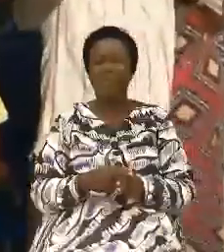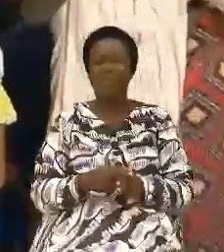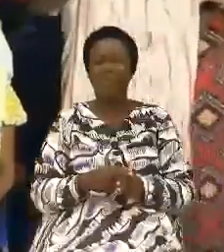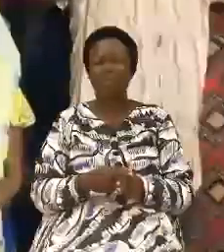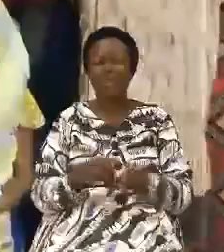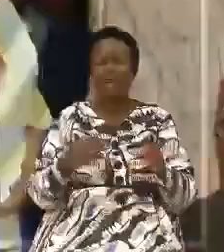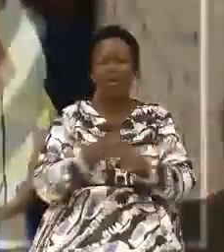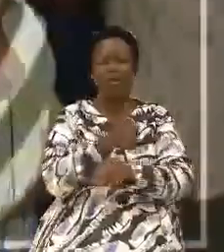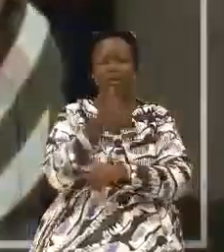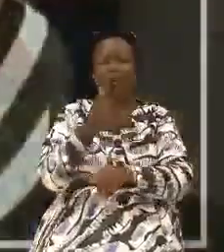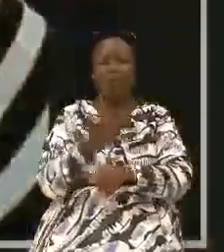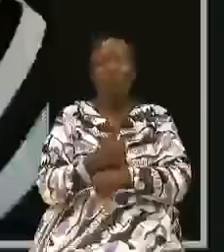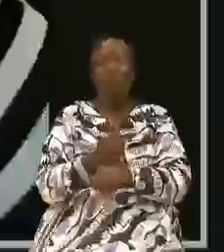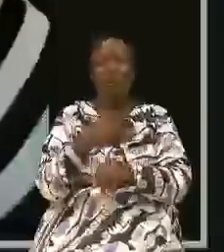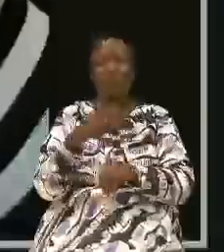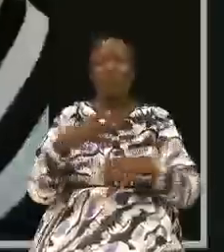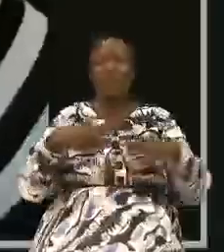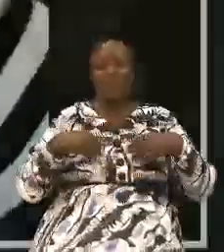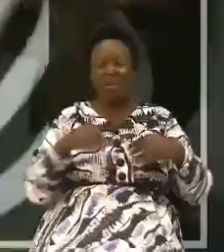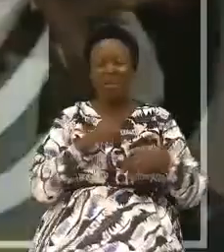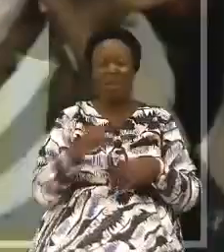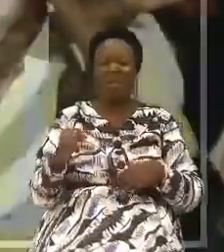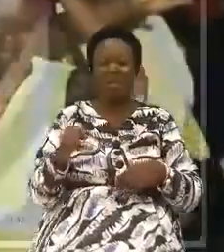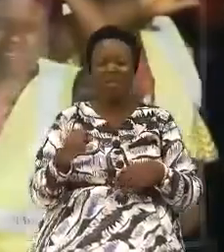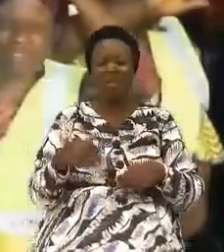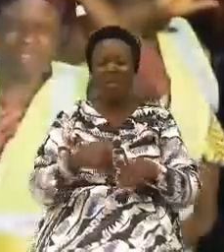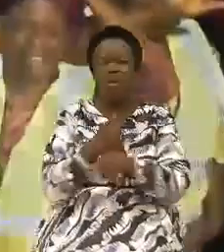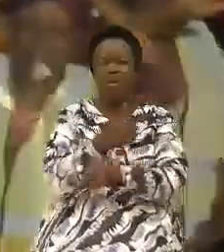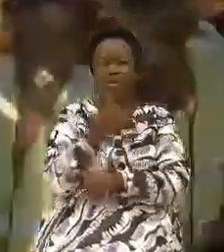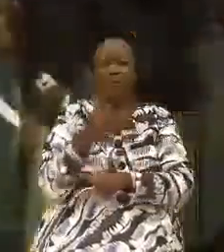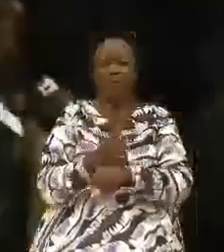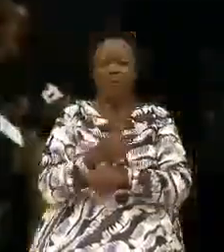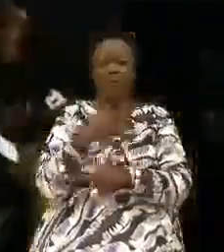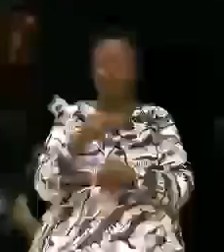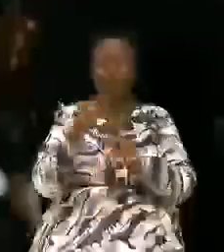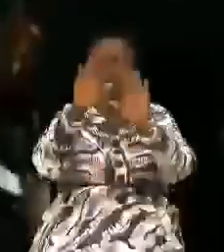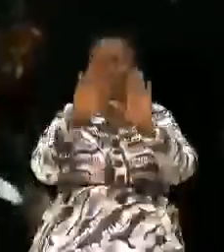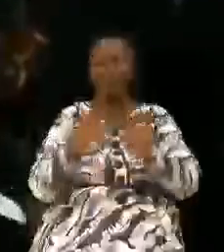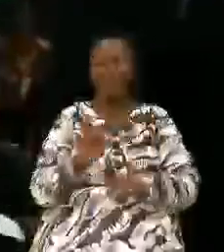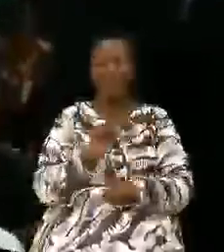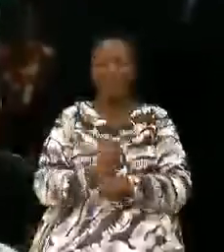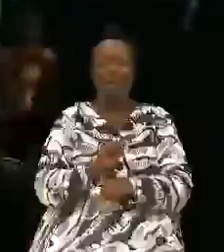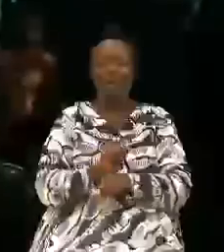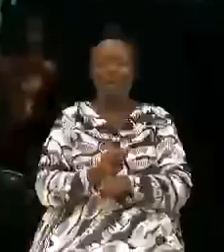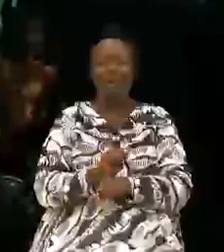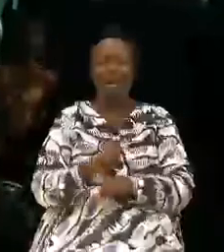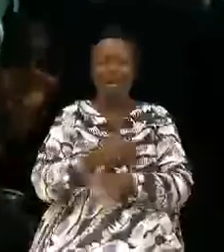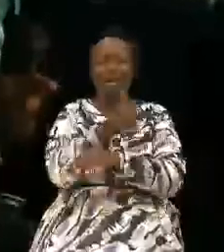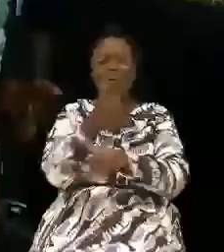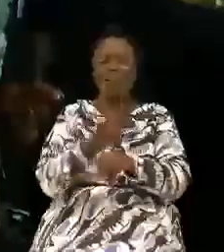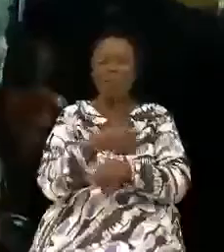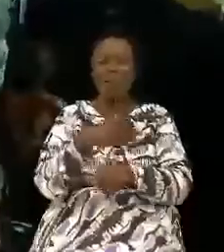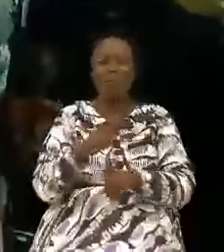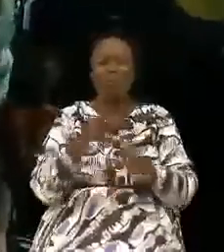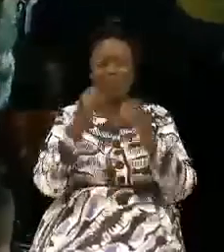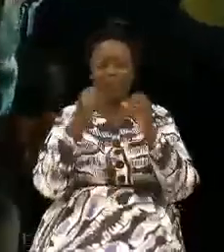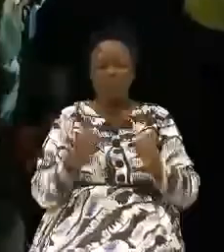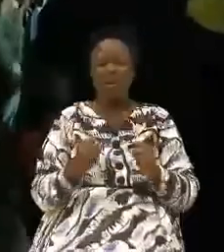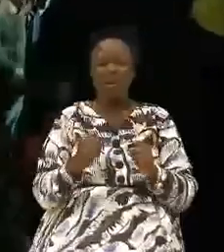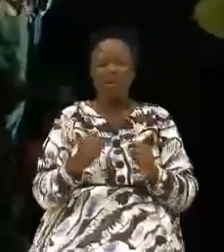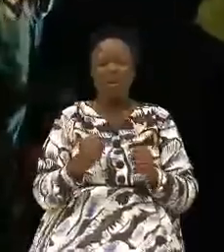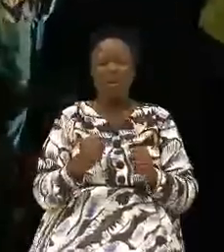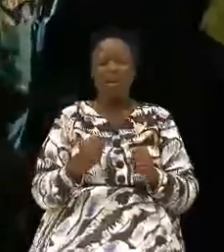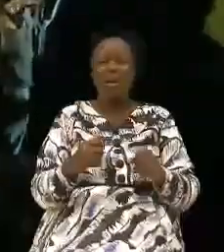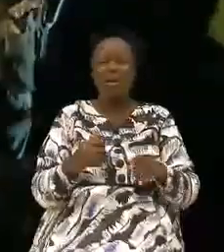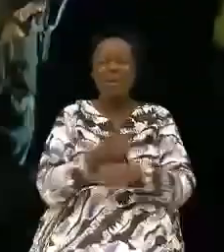Confirm the healing. Confirm the miracle. Confirm the power.